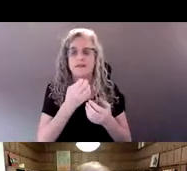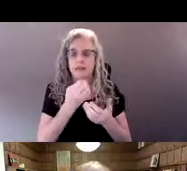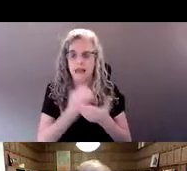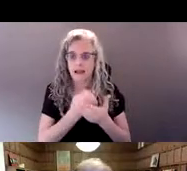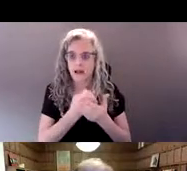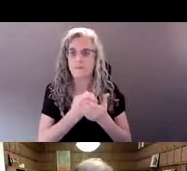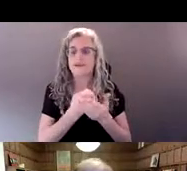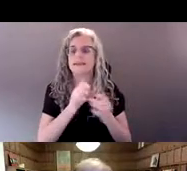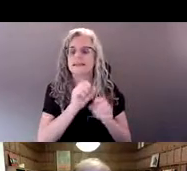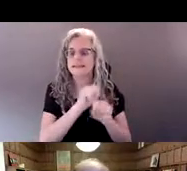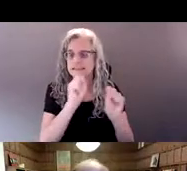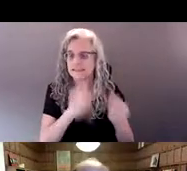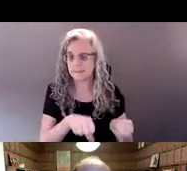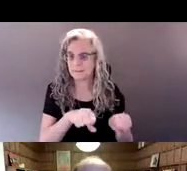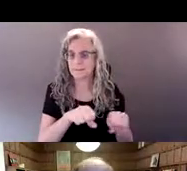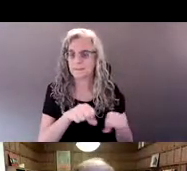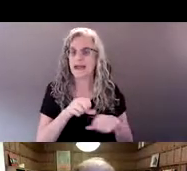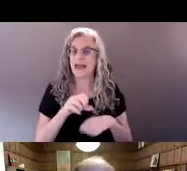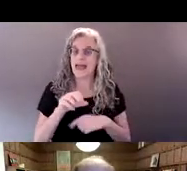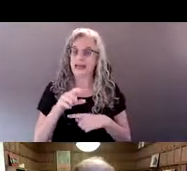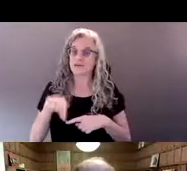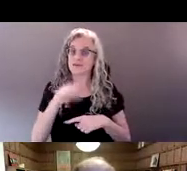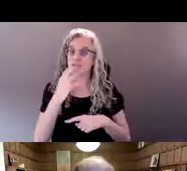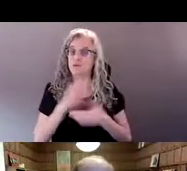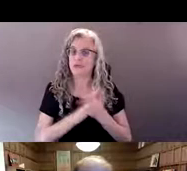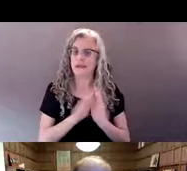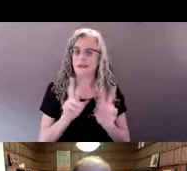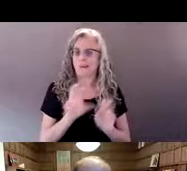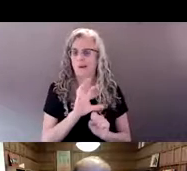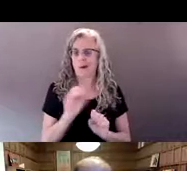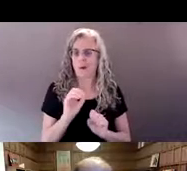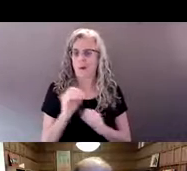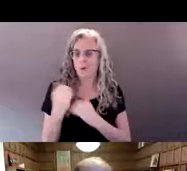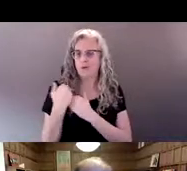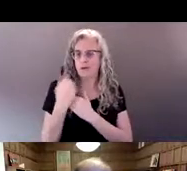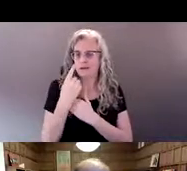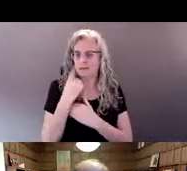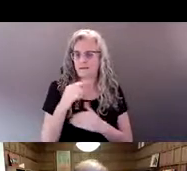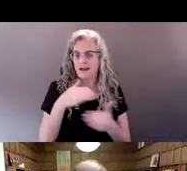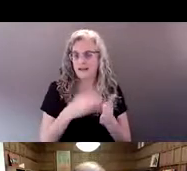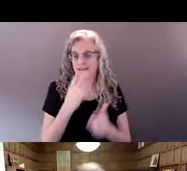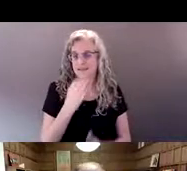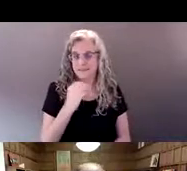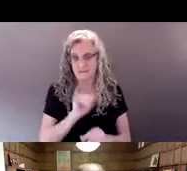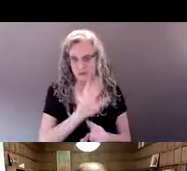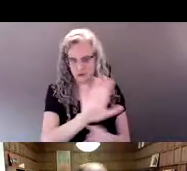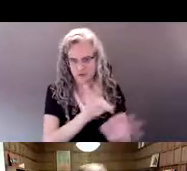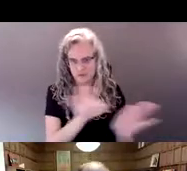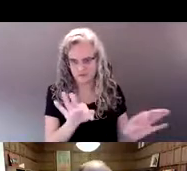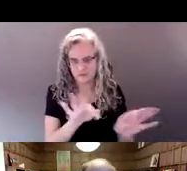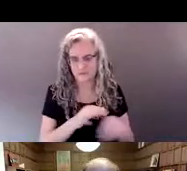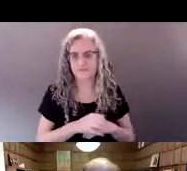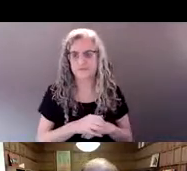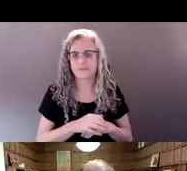participation that made them, in her words, co-responsible for anti-Semitism. And second, her